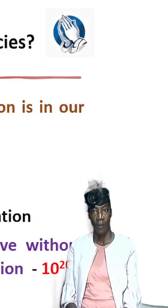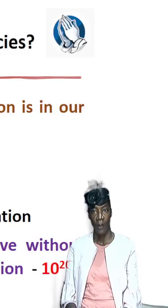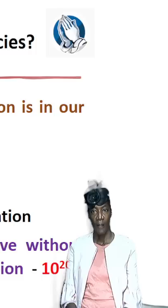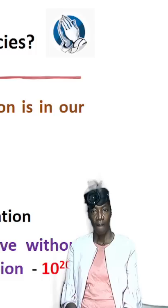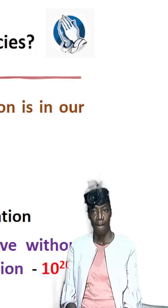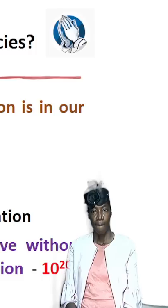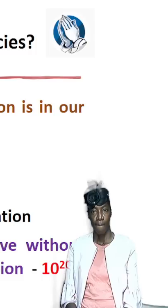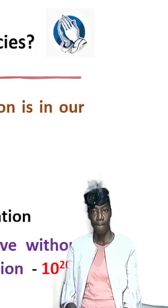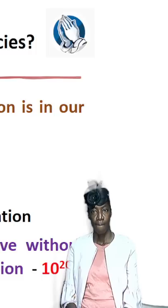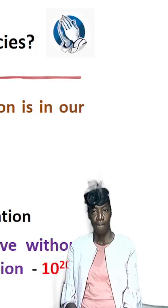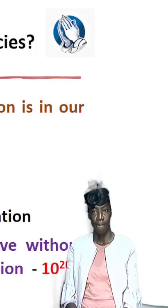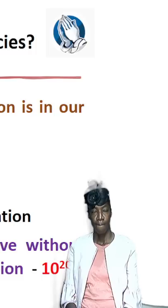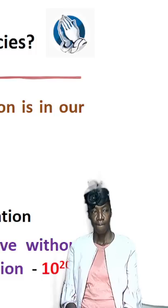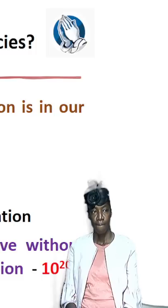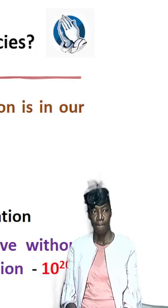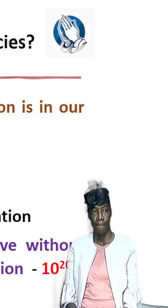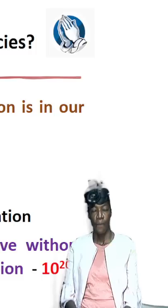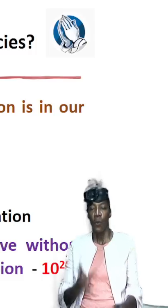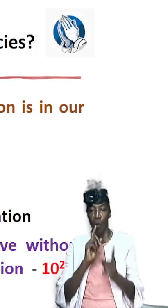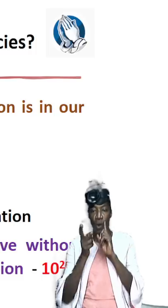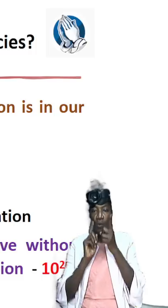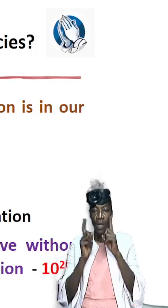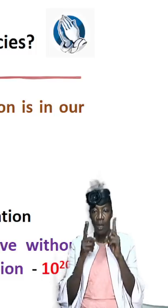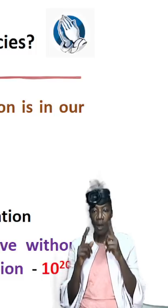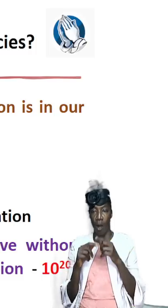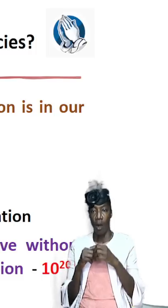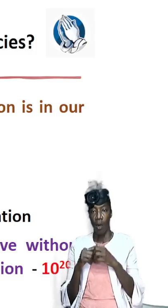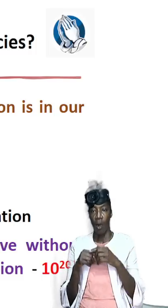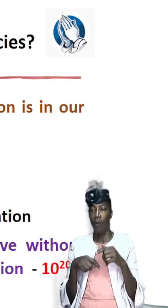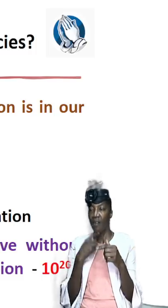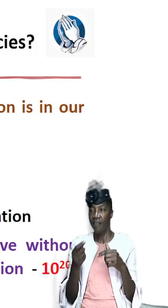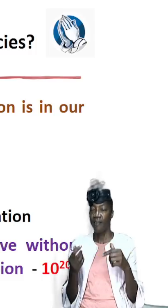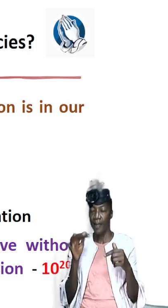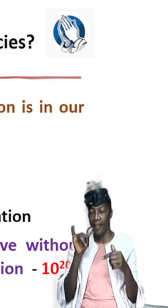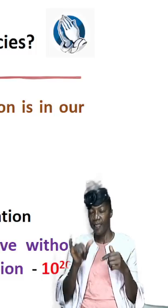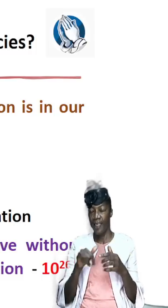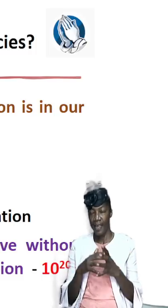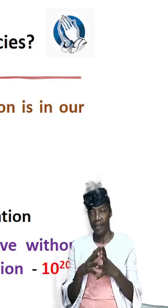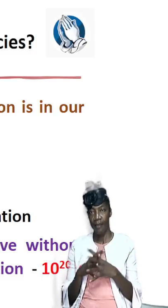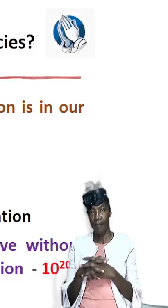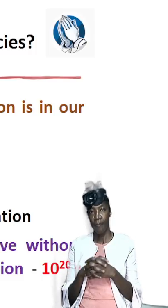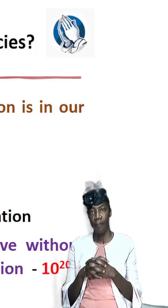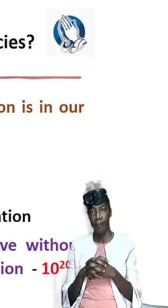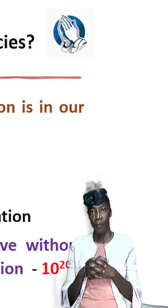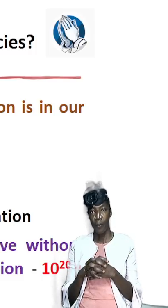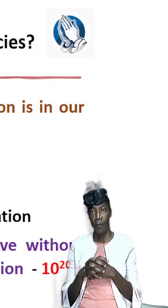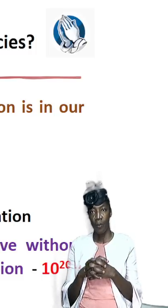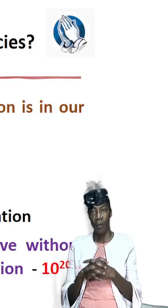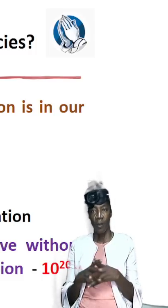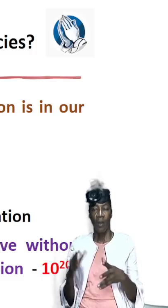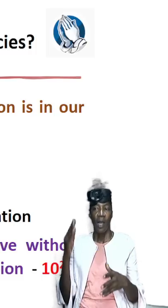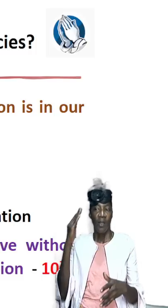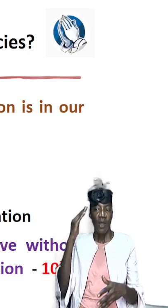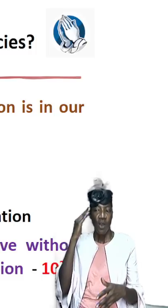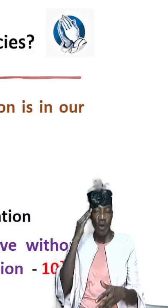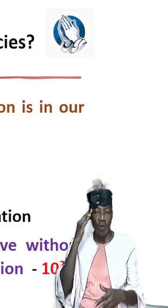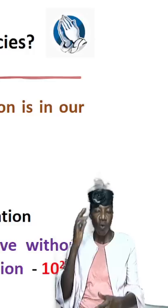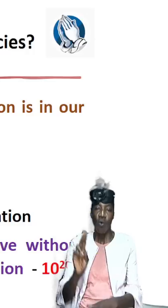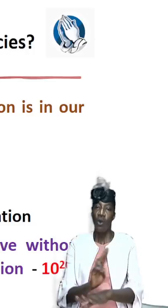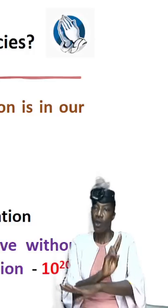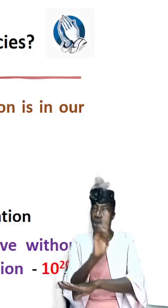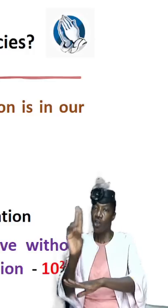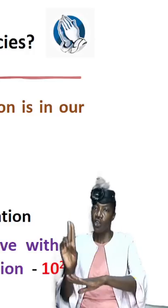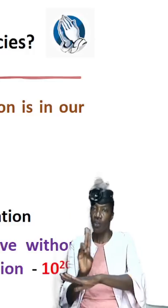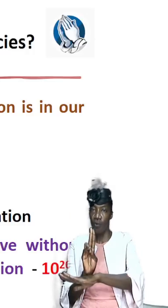we spoke, we indicated that in the known universe,